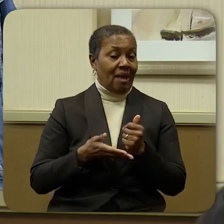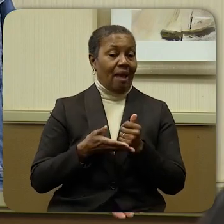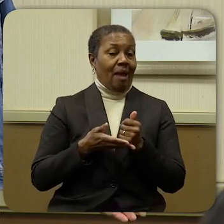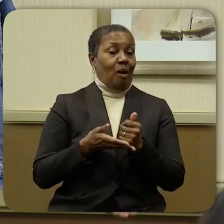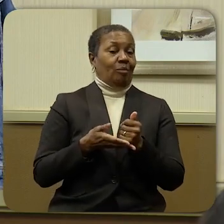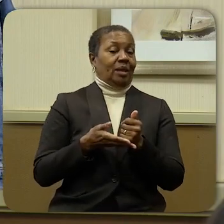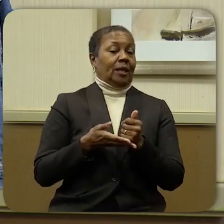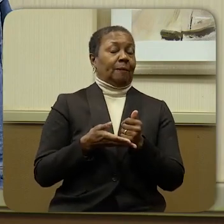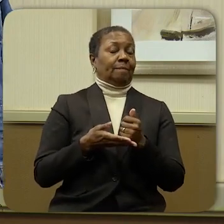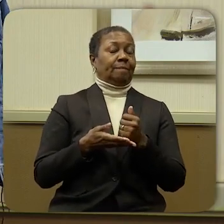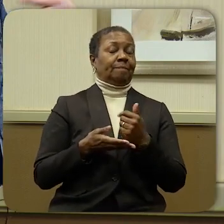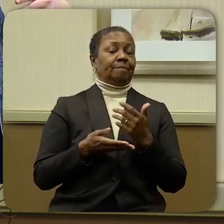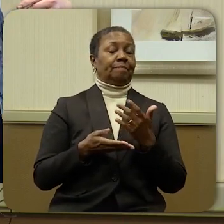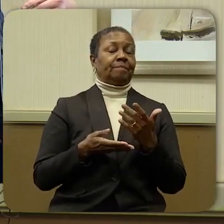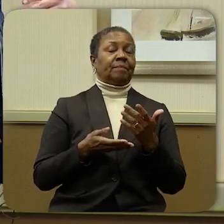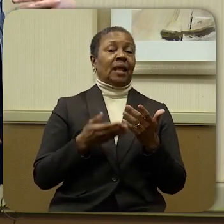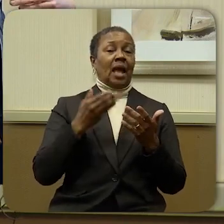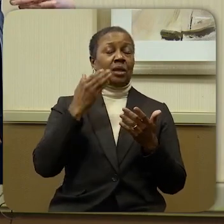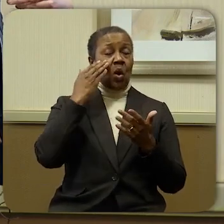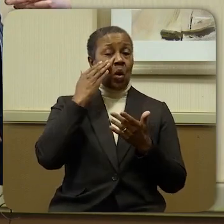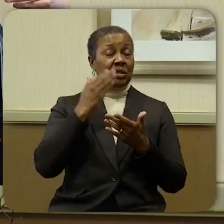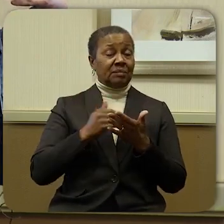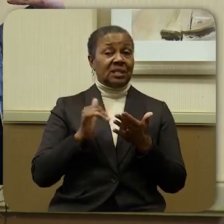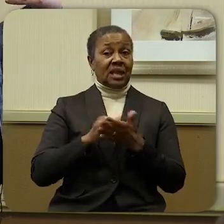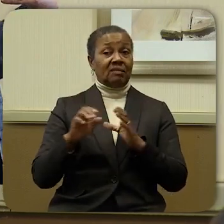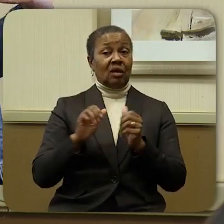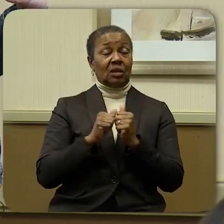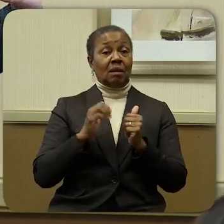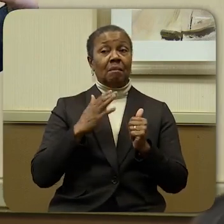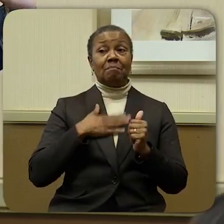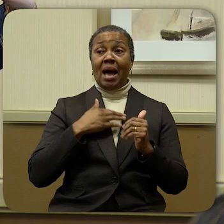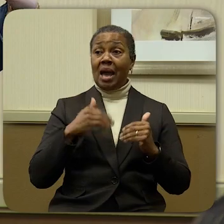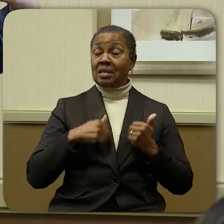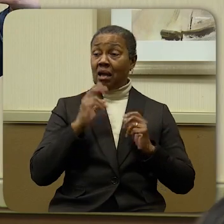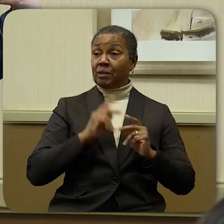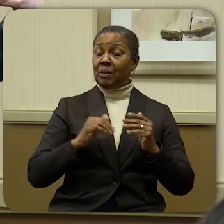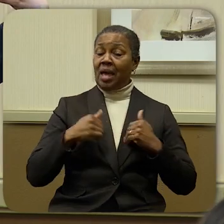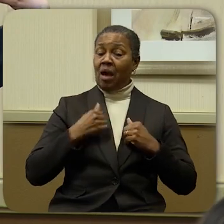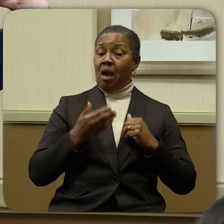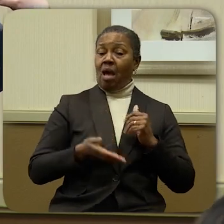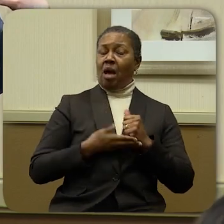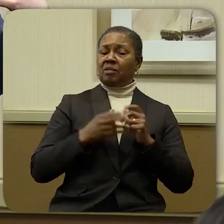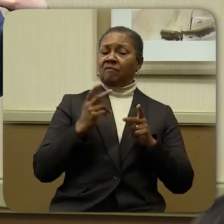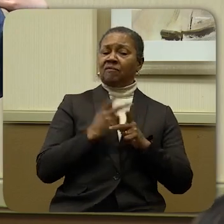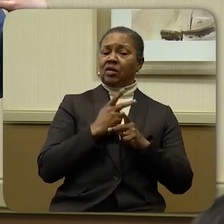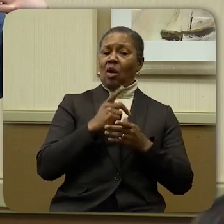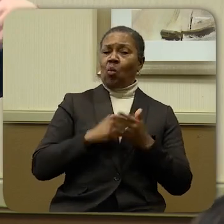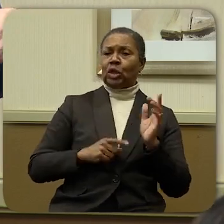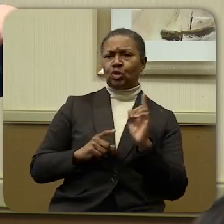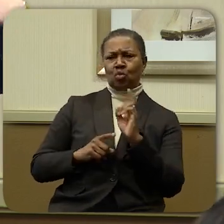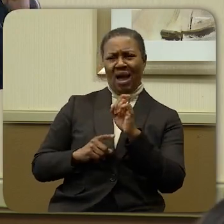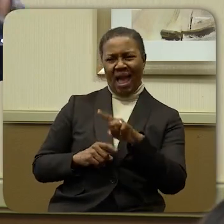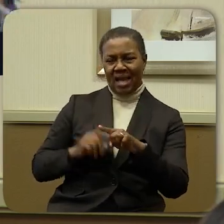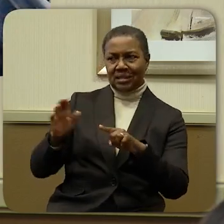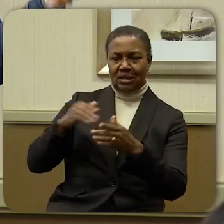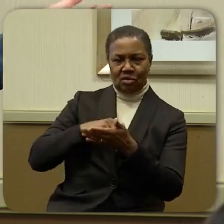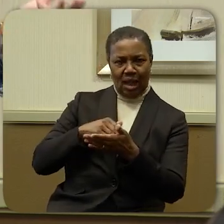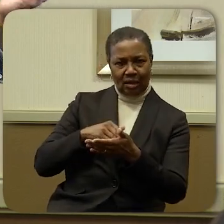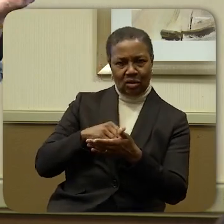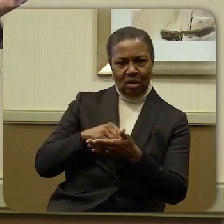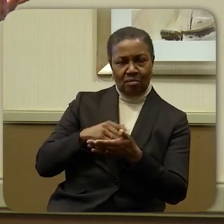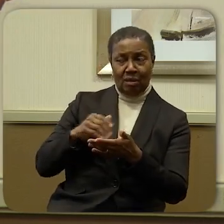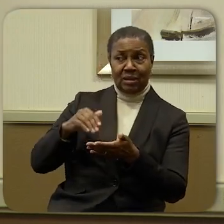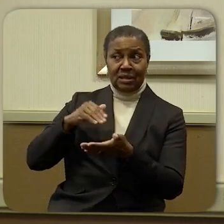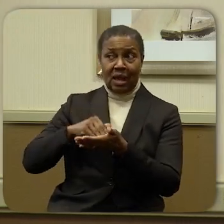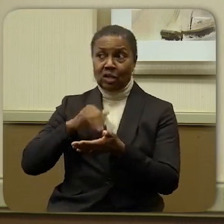helping, I know some of the things that I've done with my young people is helping them figure out what questions they need to ask their doctor that their doctor might